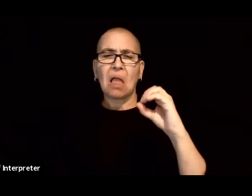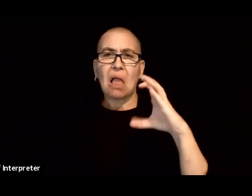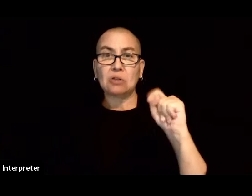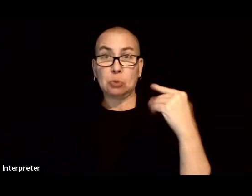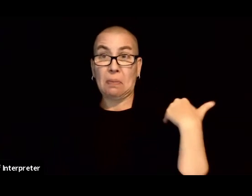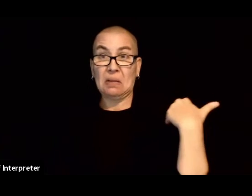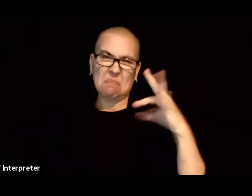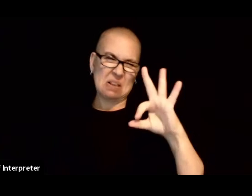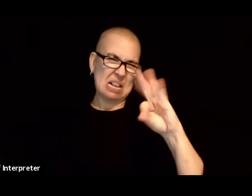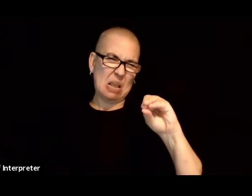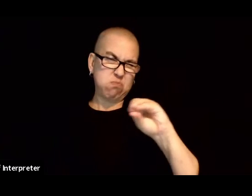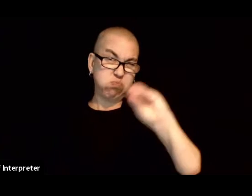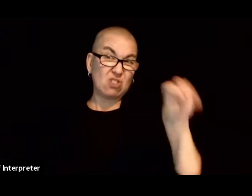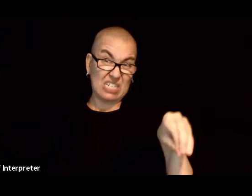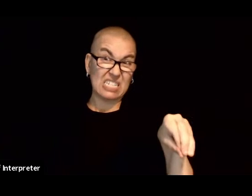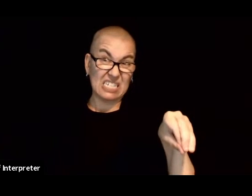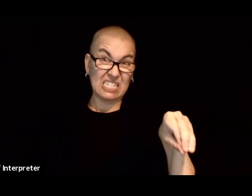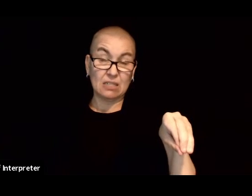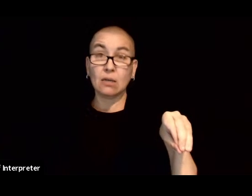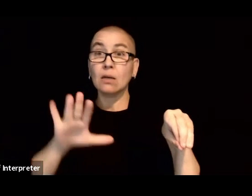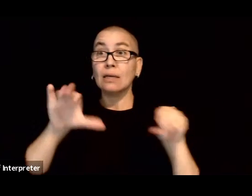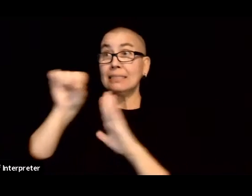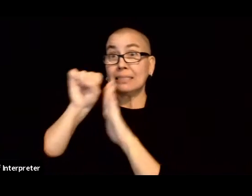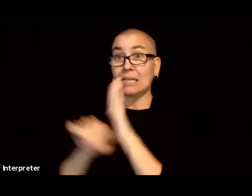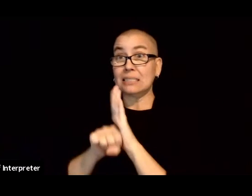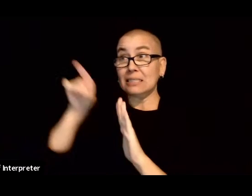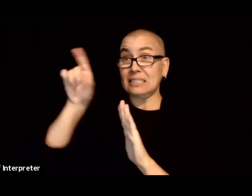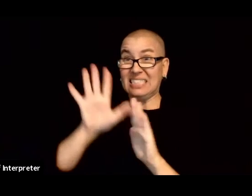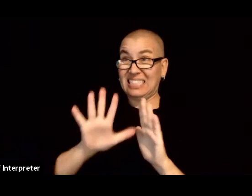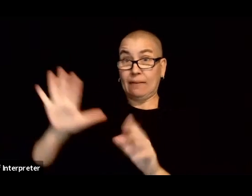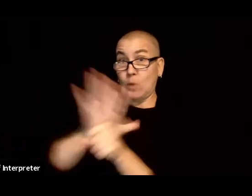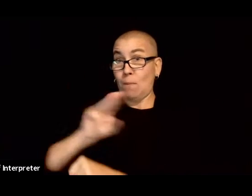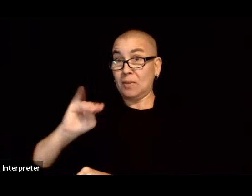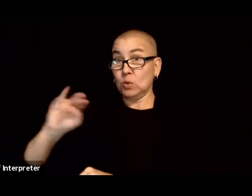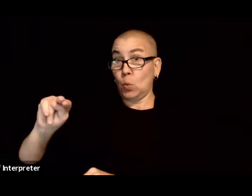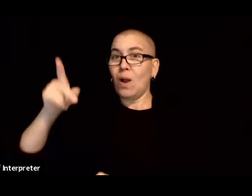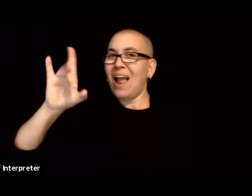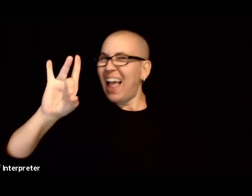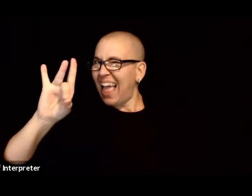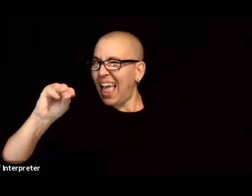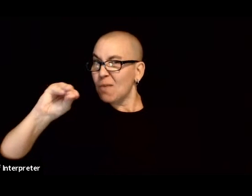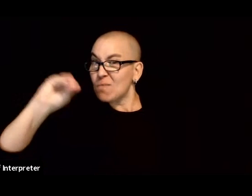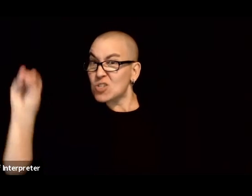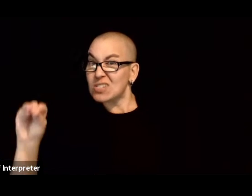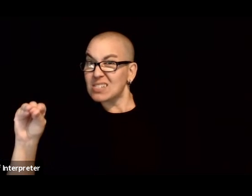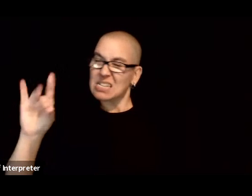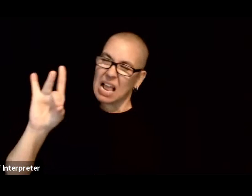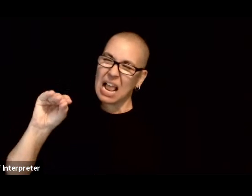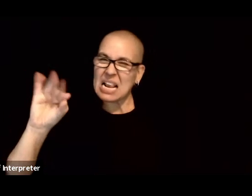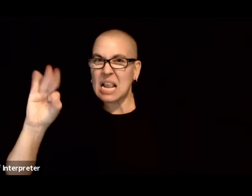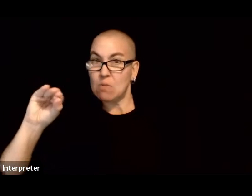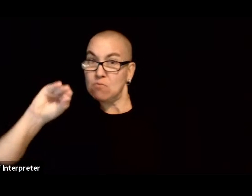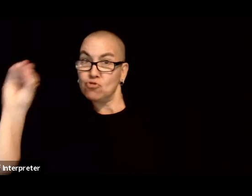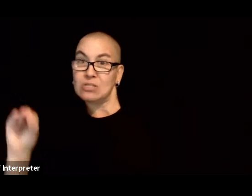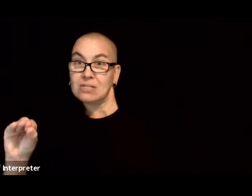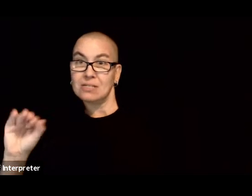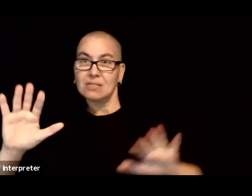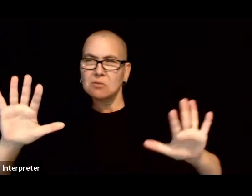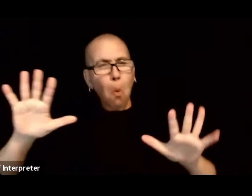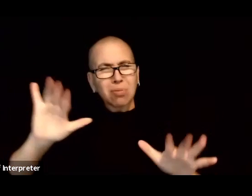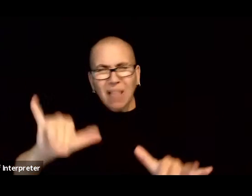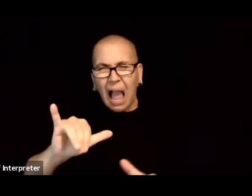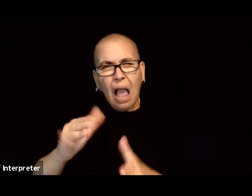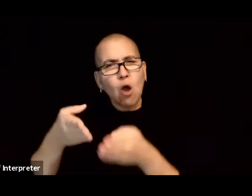and 90%, and it's typical for hospitals to be full, but obviously we want to